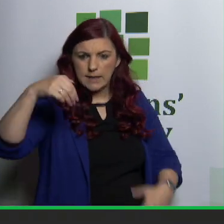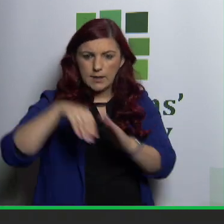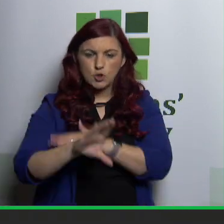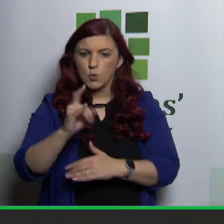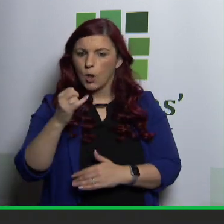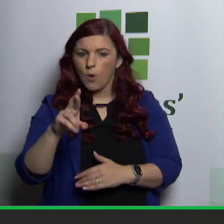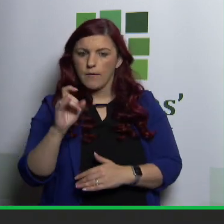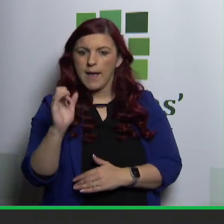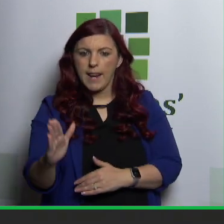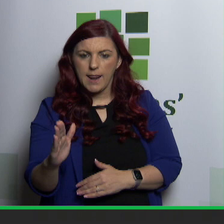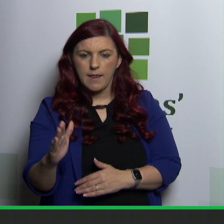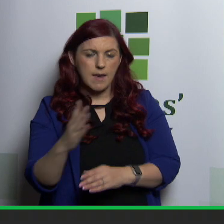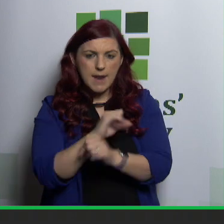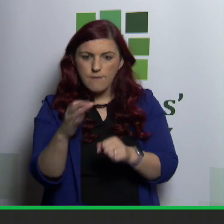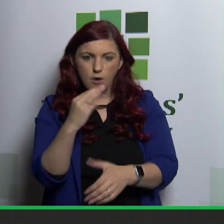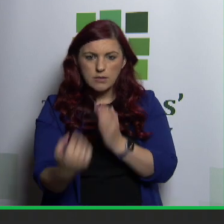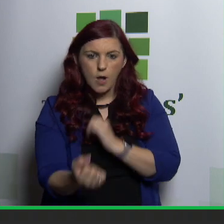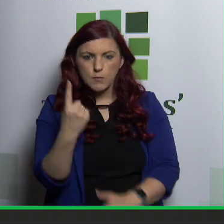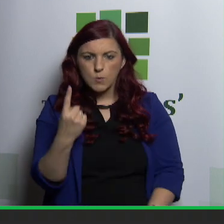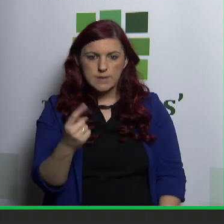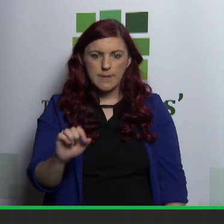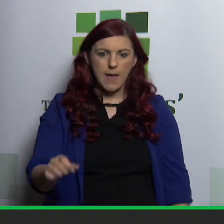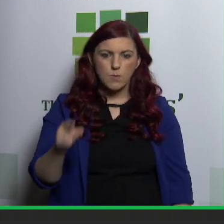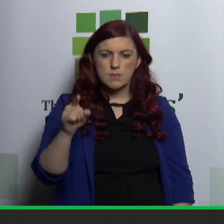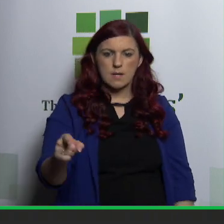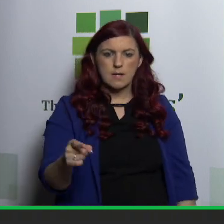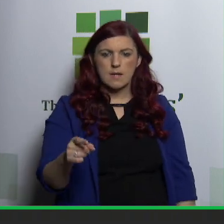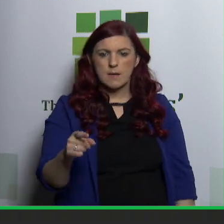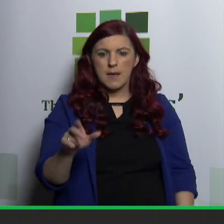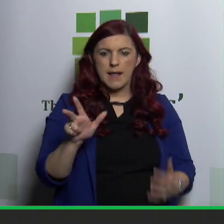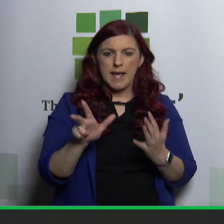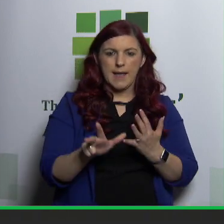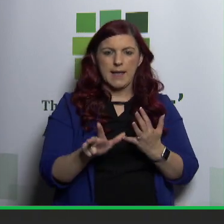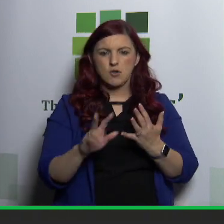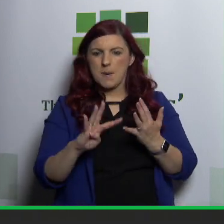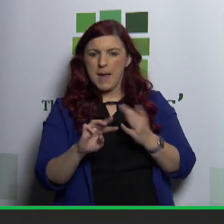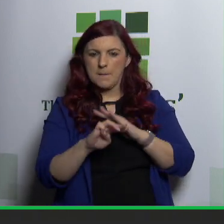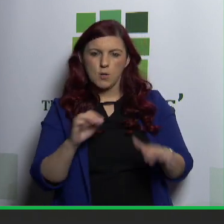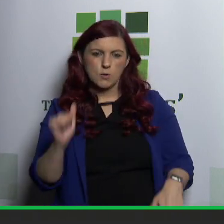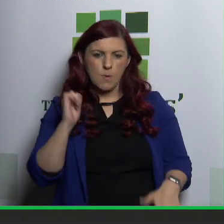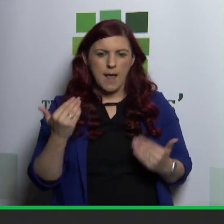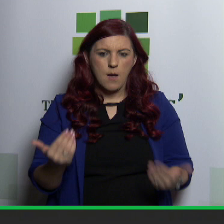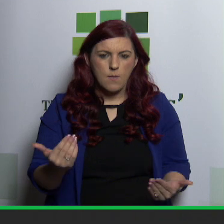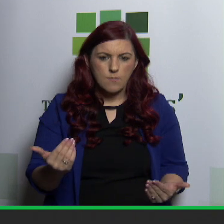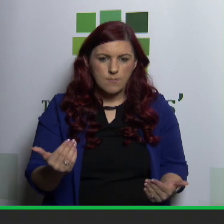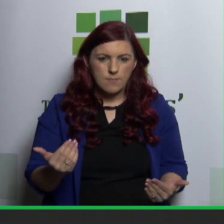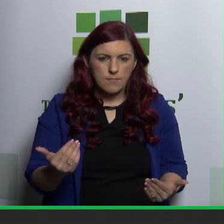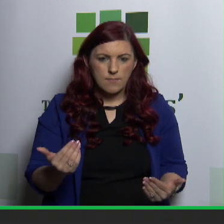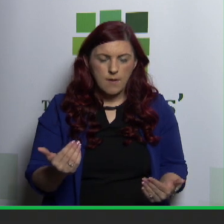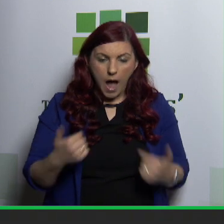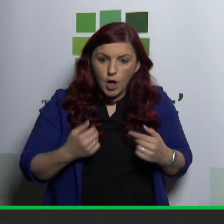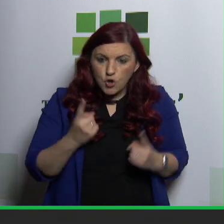Hill and never got the chance. That would have been, this was about 8-9 months ago now, that I could have